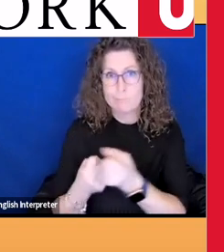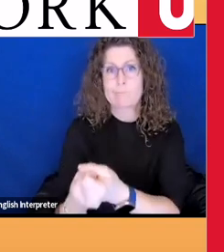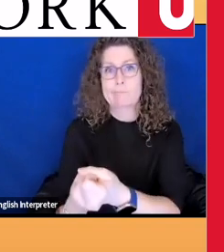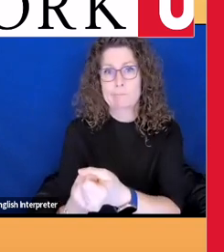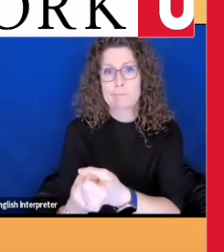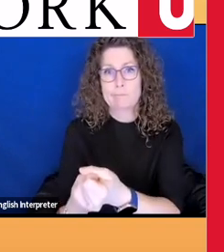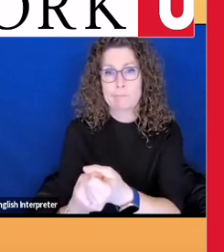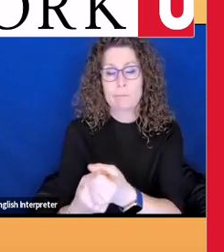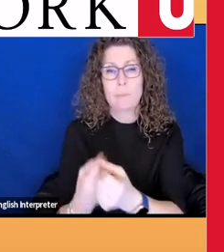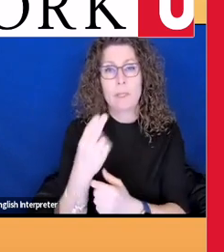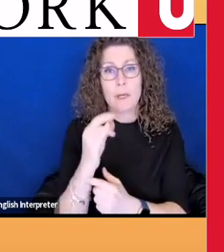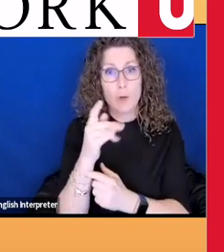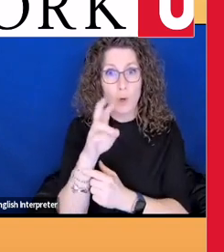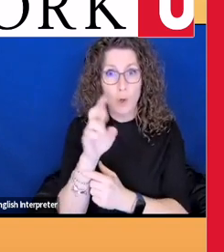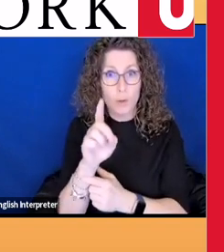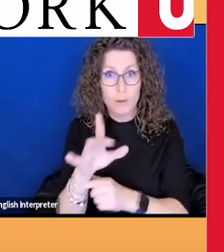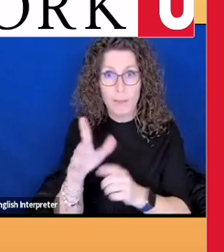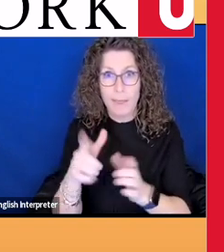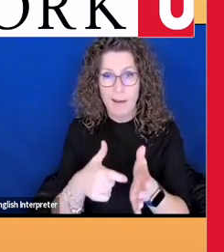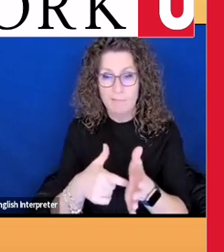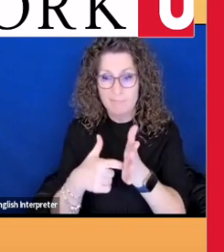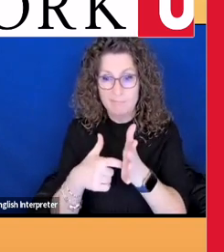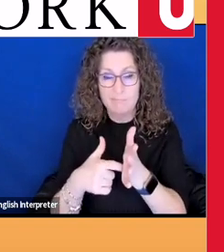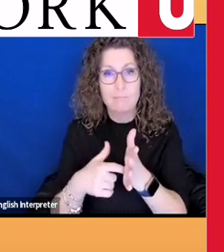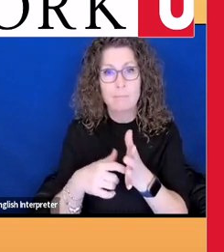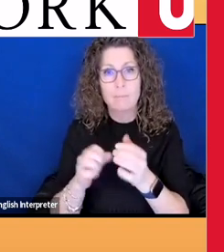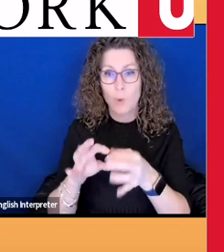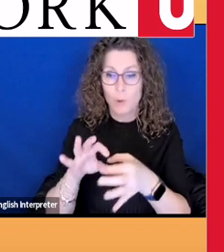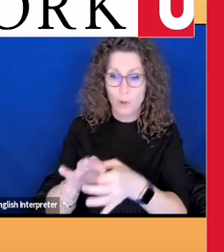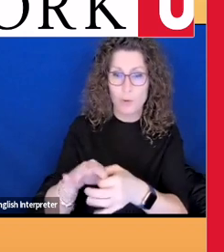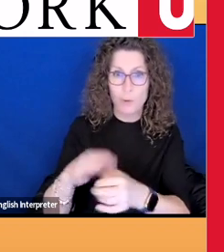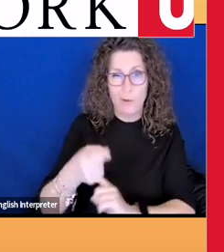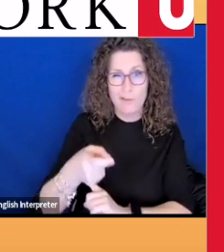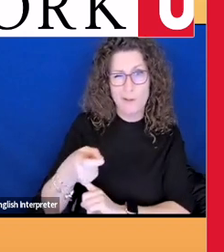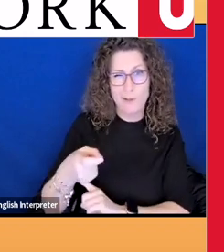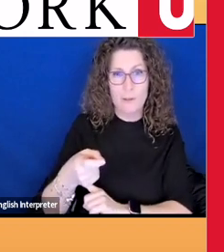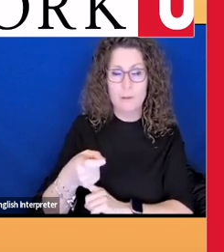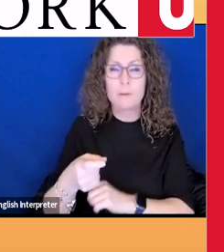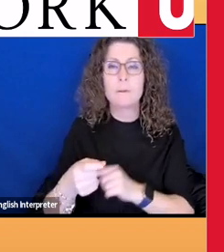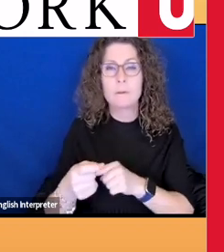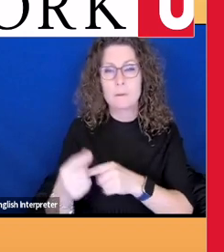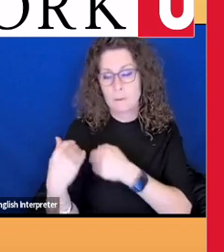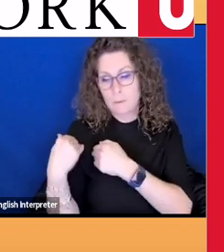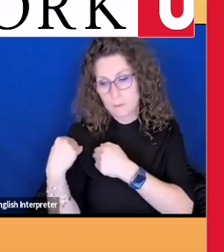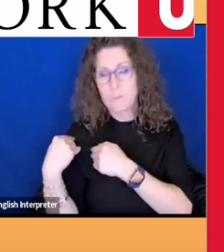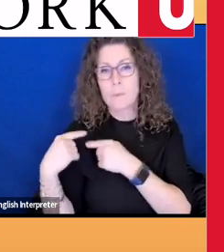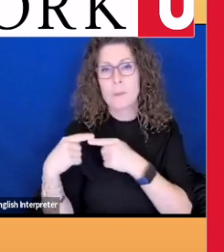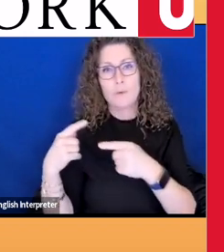hooked to a duty or an obligation is always implied in the call to solidarity.